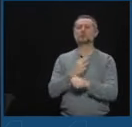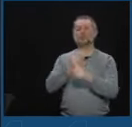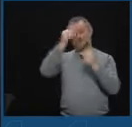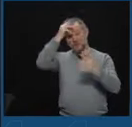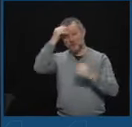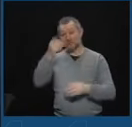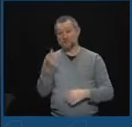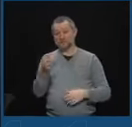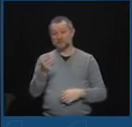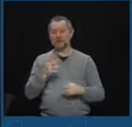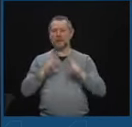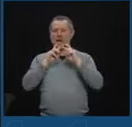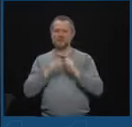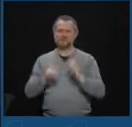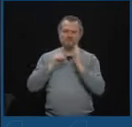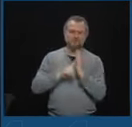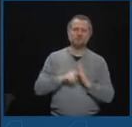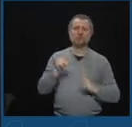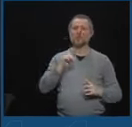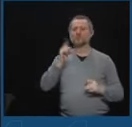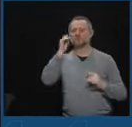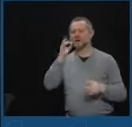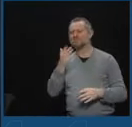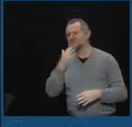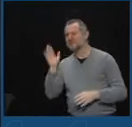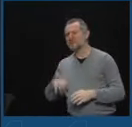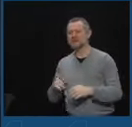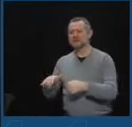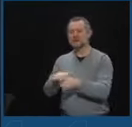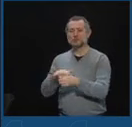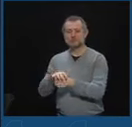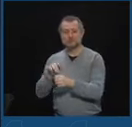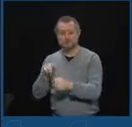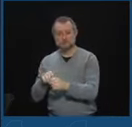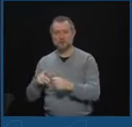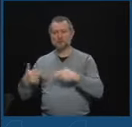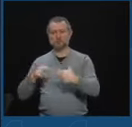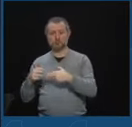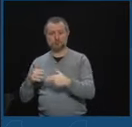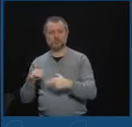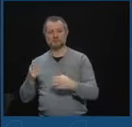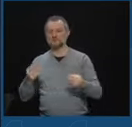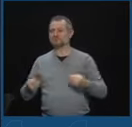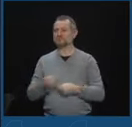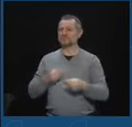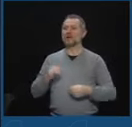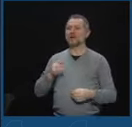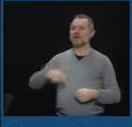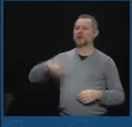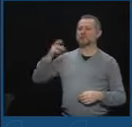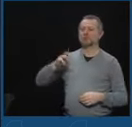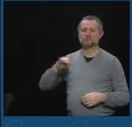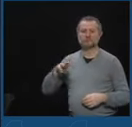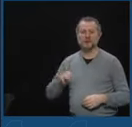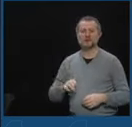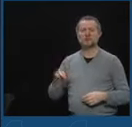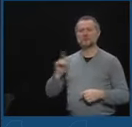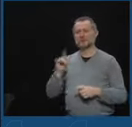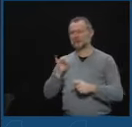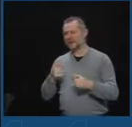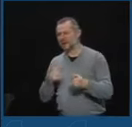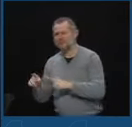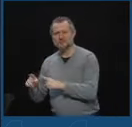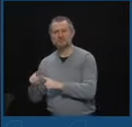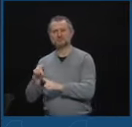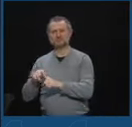analysis, find out where the highest rates of gun violence are, the highest incidents of crime are occurring right now, and